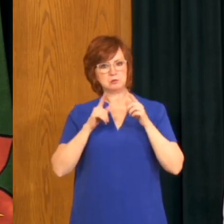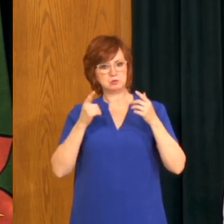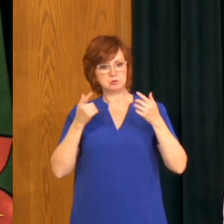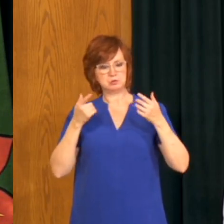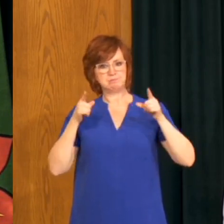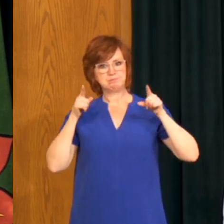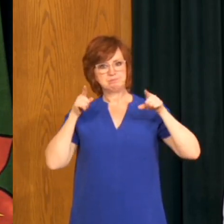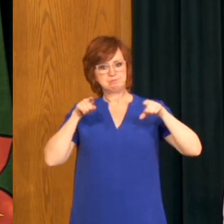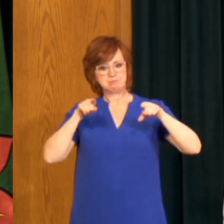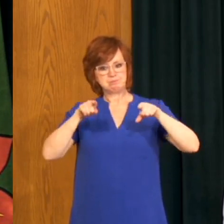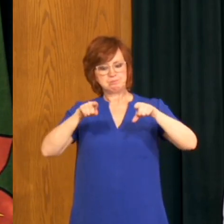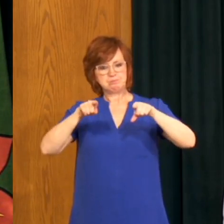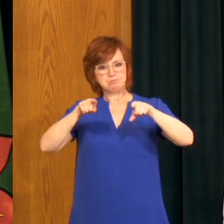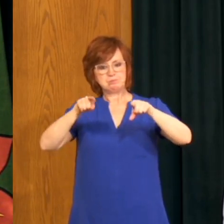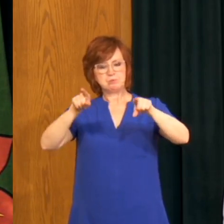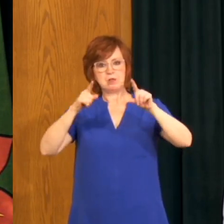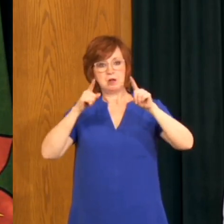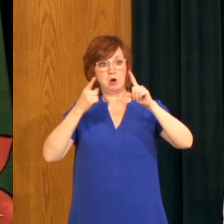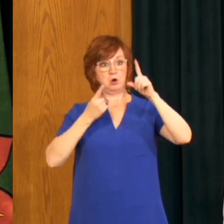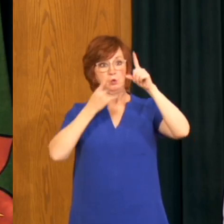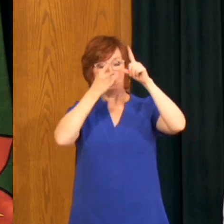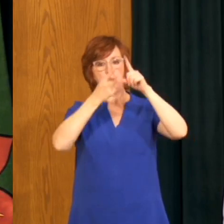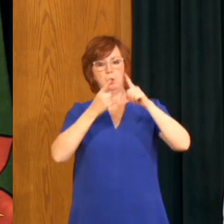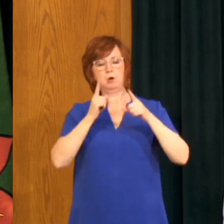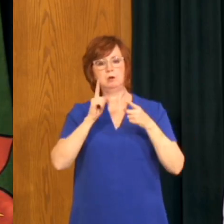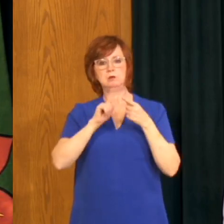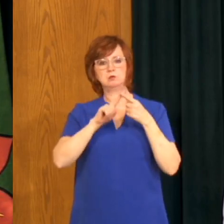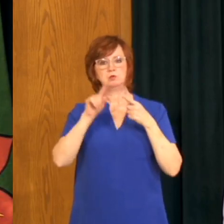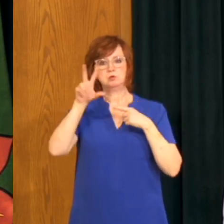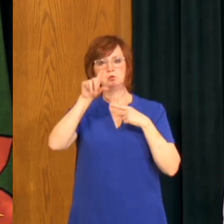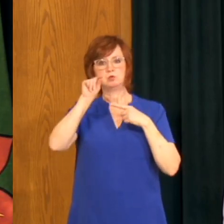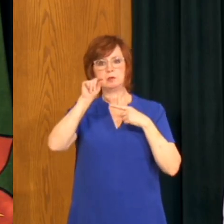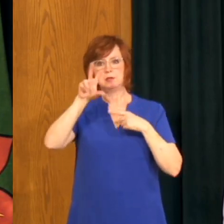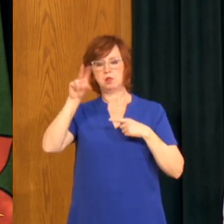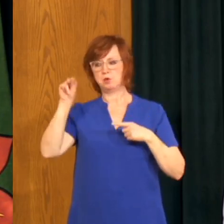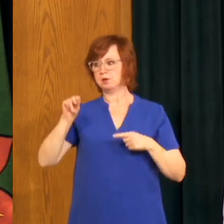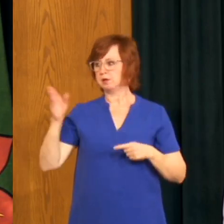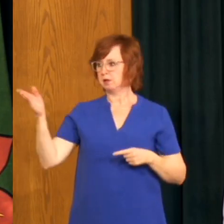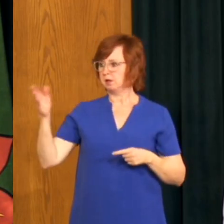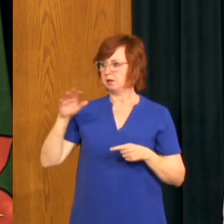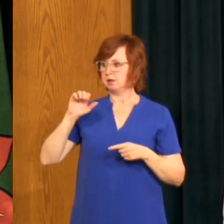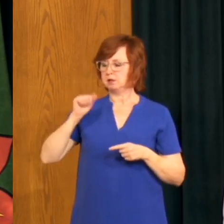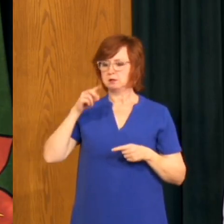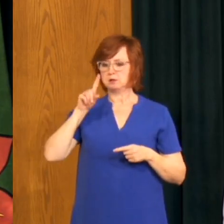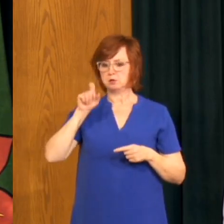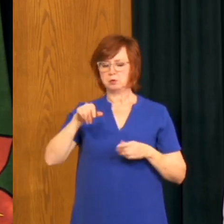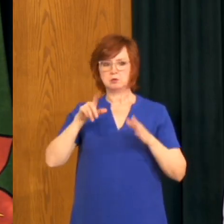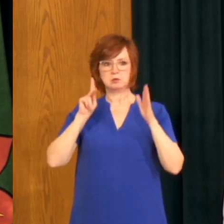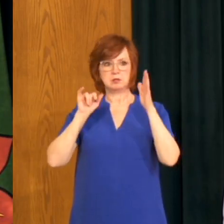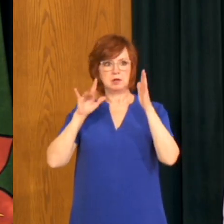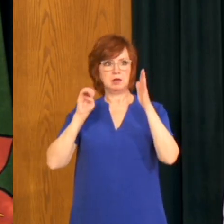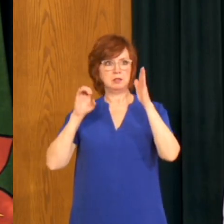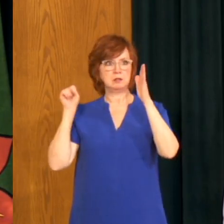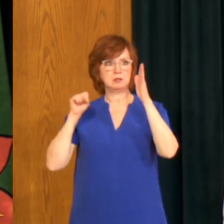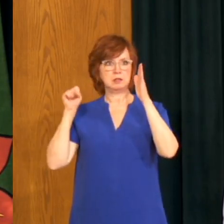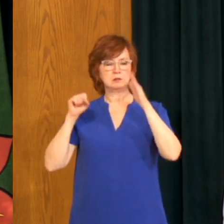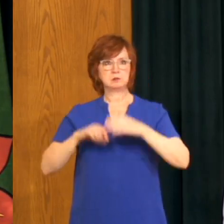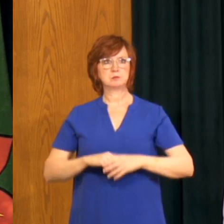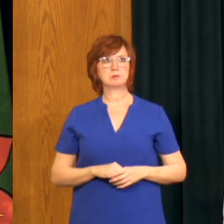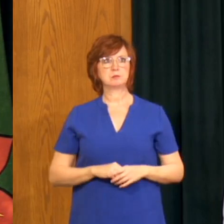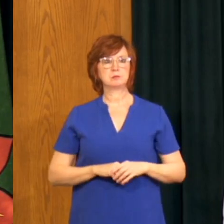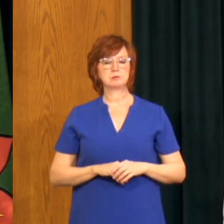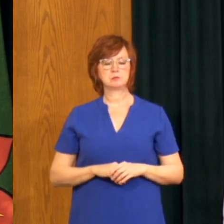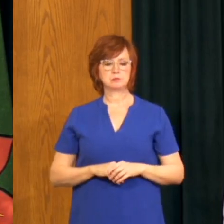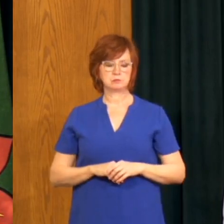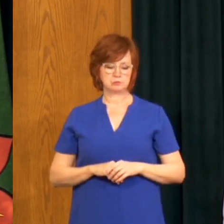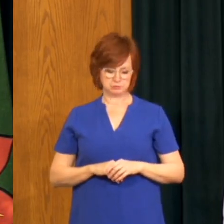growth and our vision for this province out to the year 2030. Follow-up, Kyle? Yeah, a lot of the